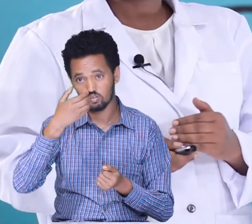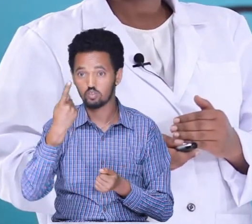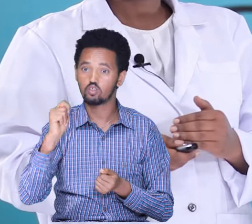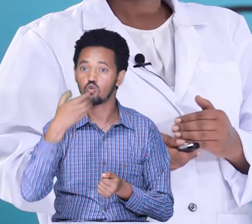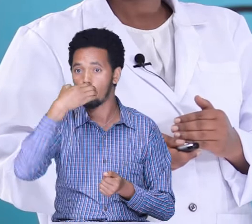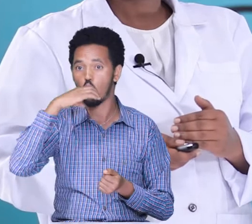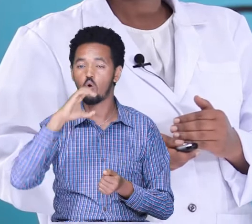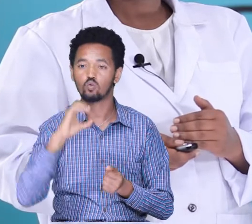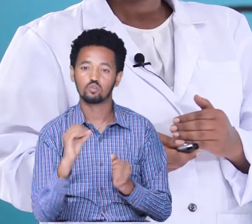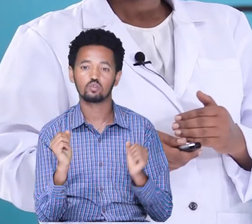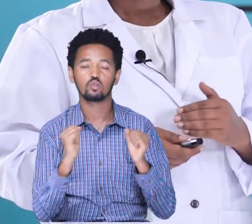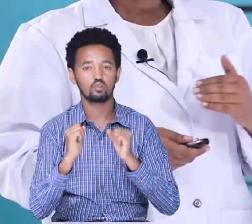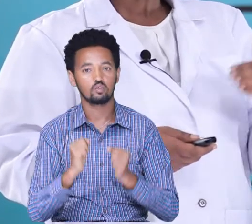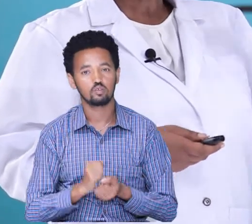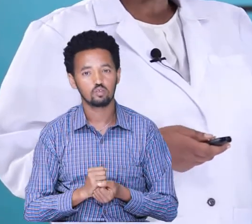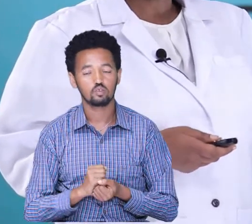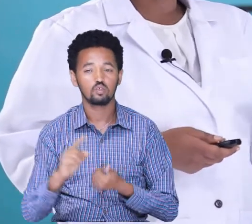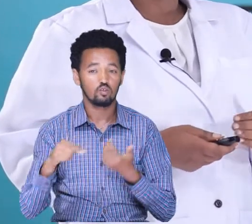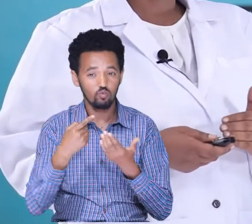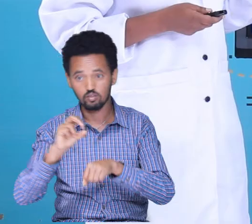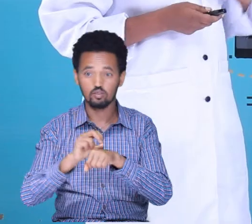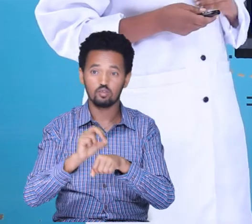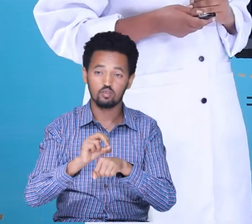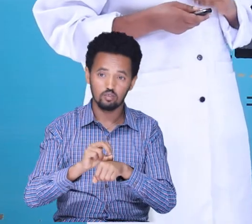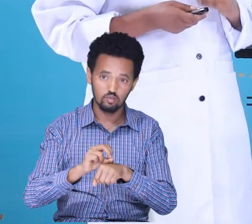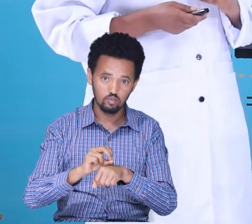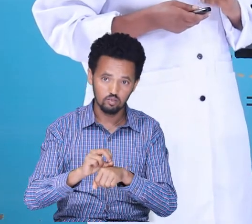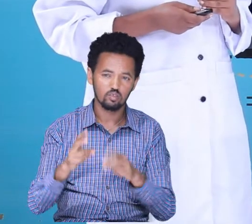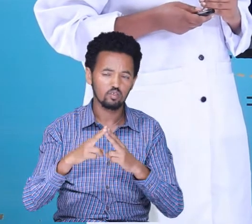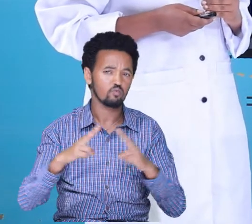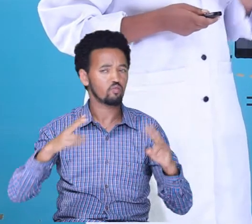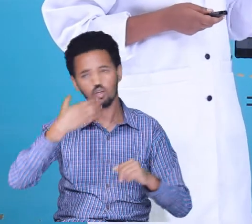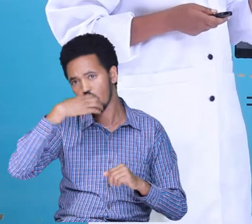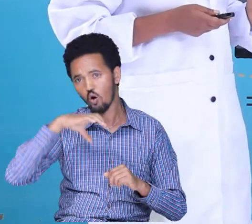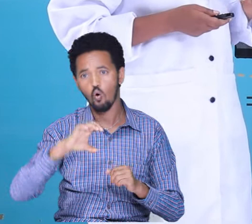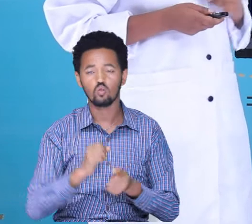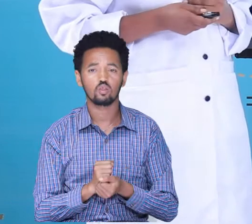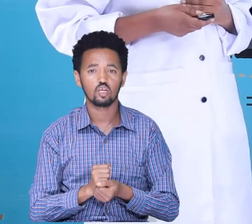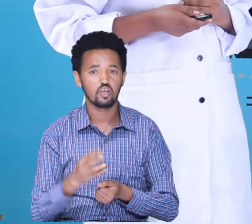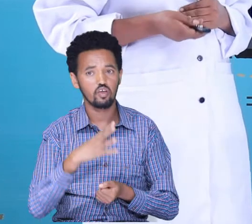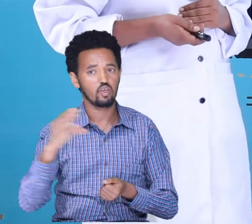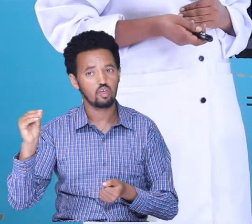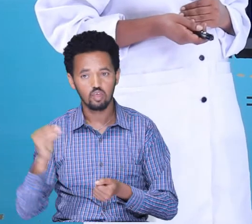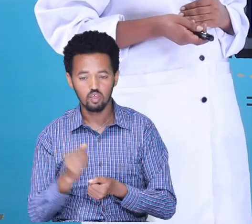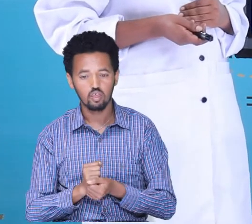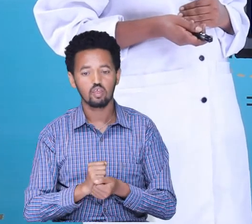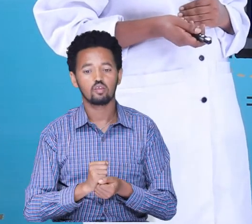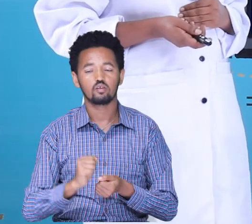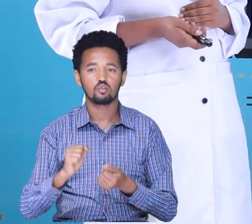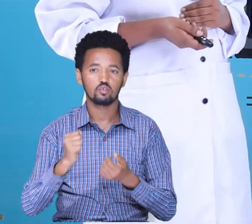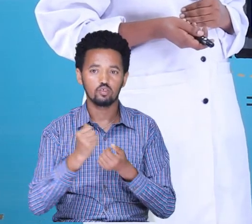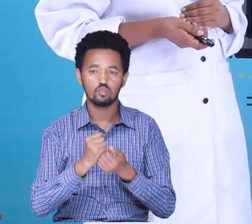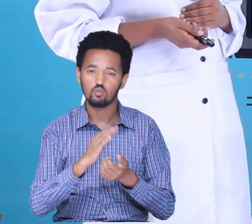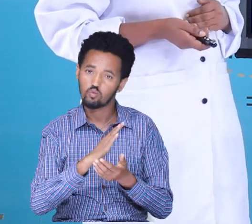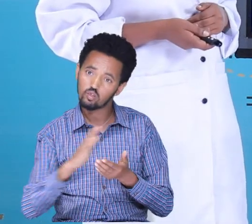desert. For this region, summer is very hot and winter is very